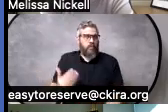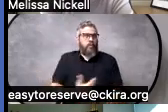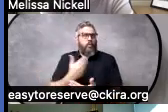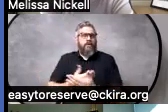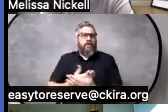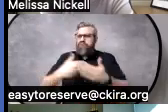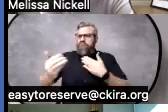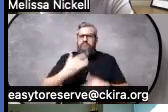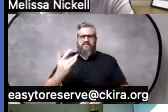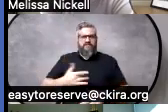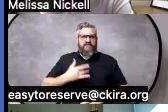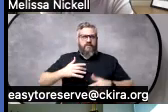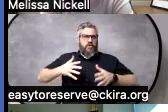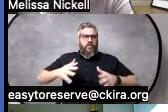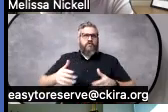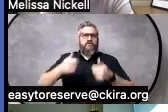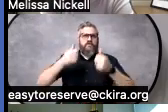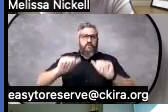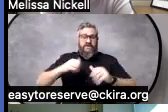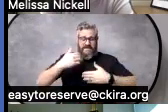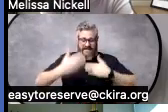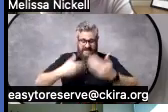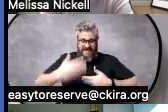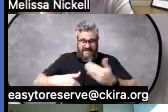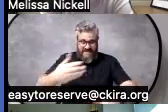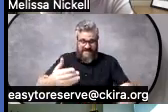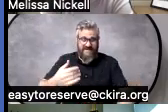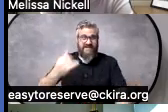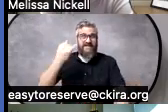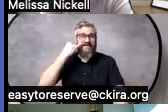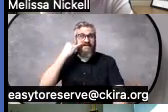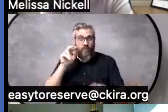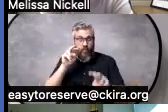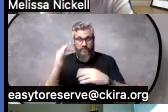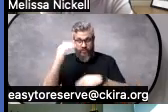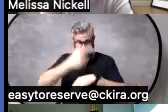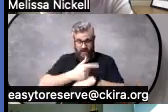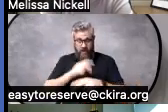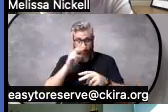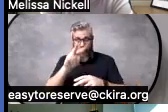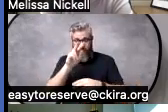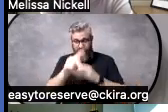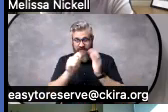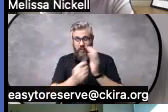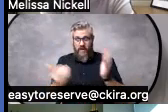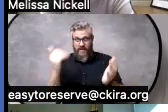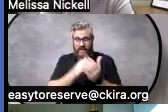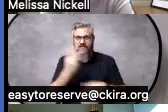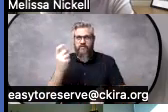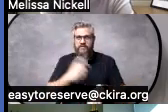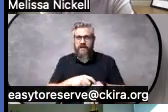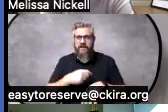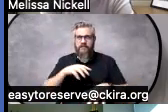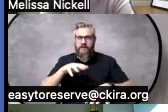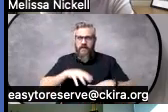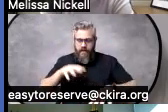feel nervous, just try to talk and work through it. If you play back this recording, you will see there were a few times I stumbled. I had to look up and say, okay,